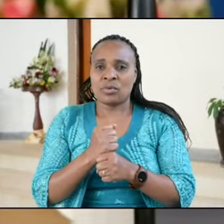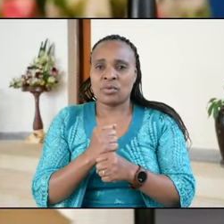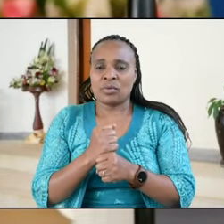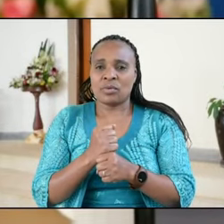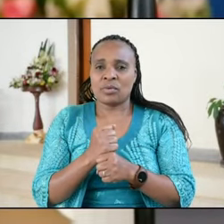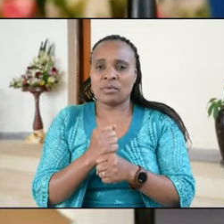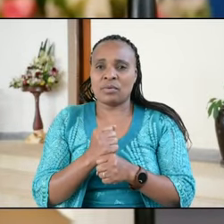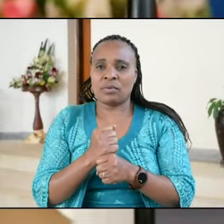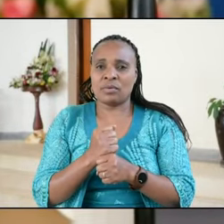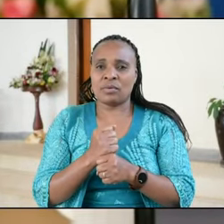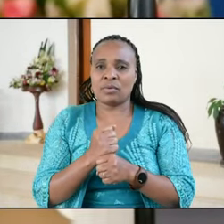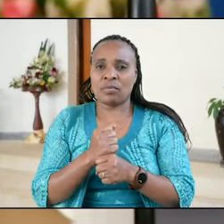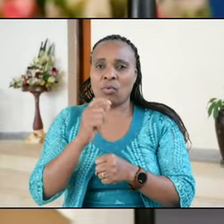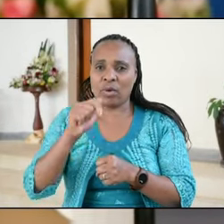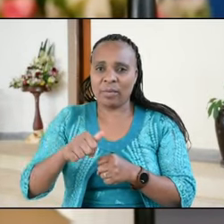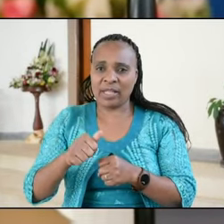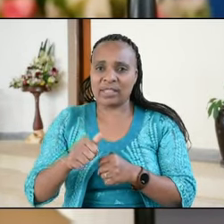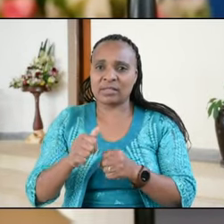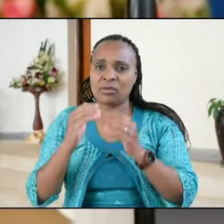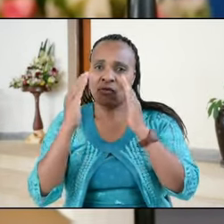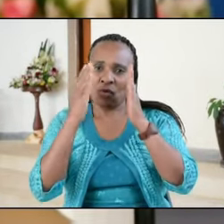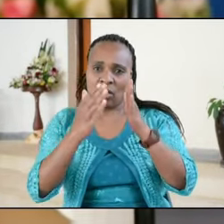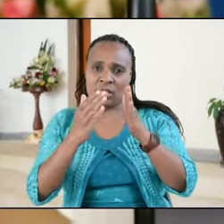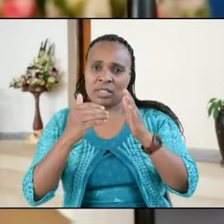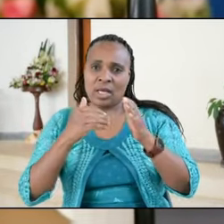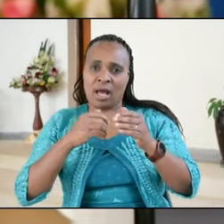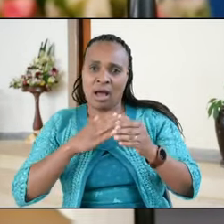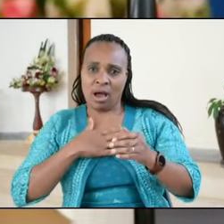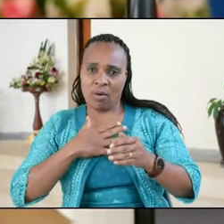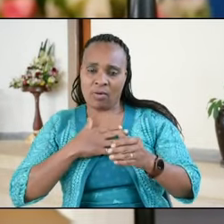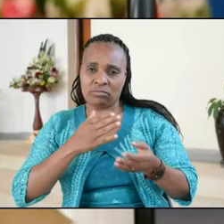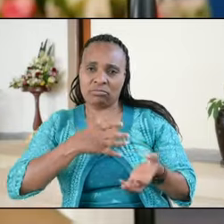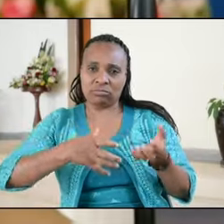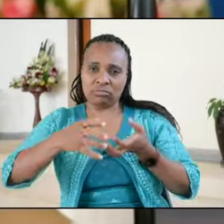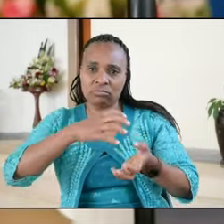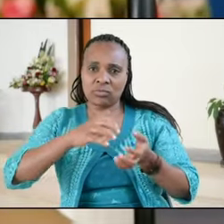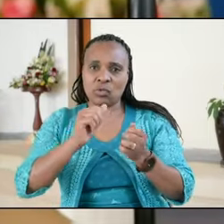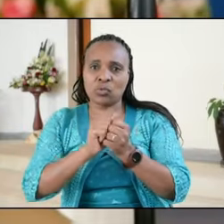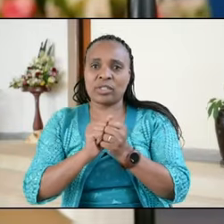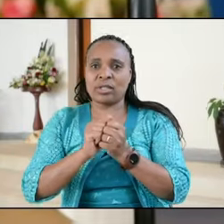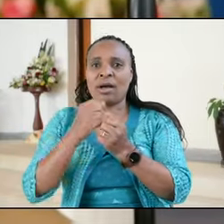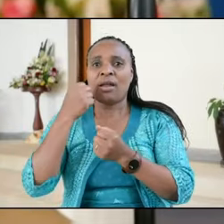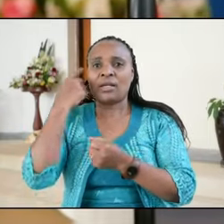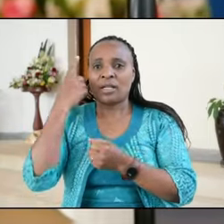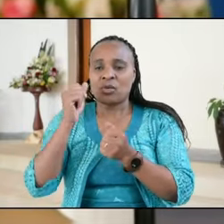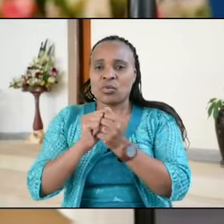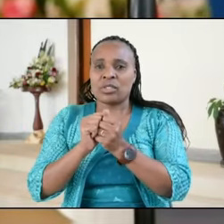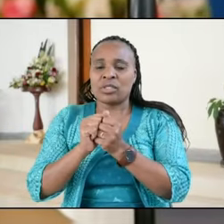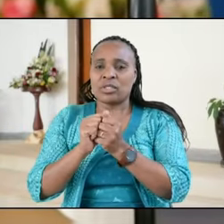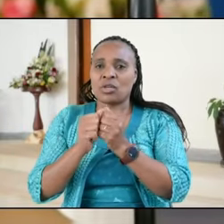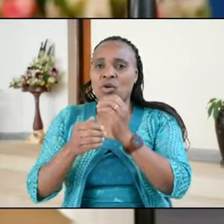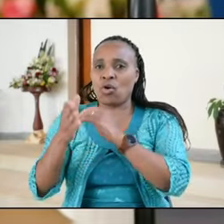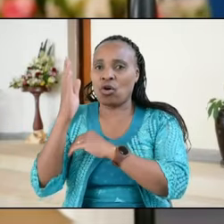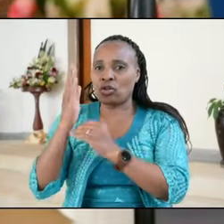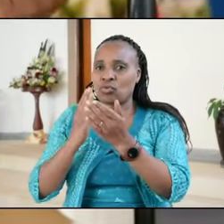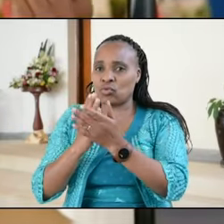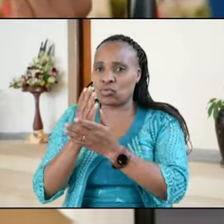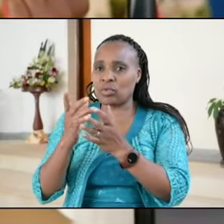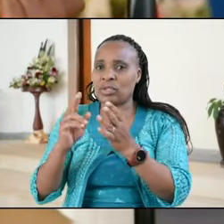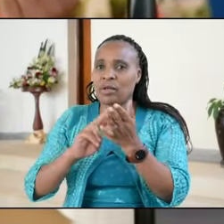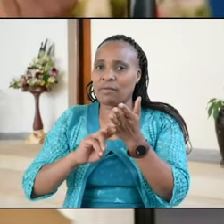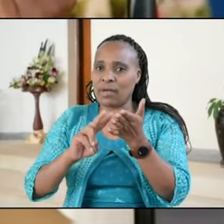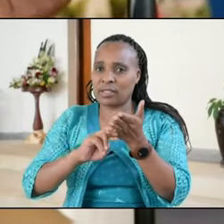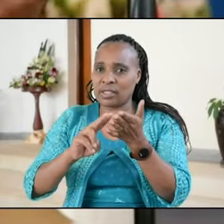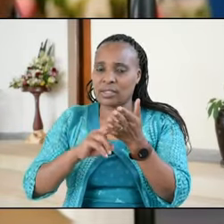we should base our interaction and our understanding of God on Scripture alone. And as